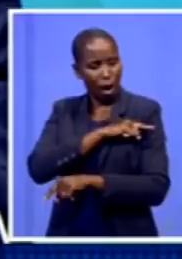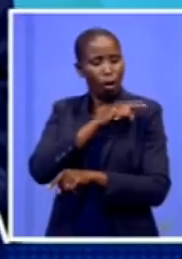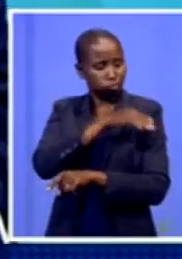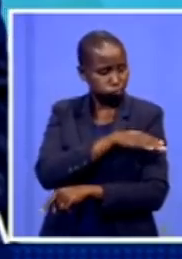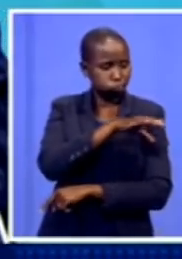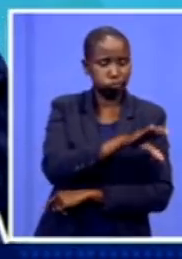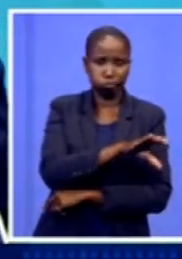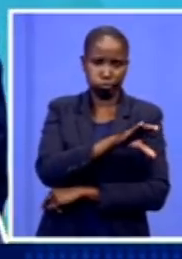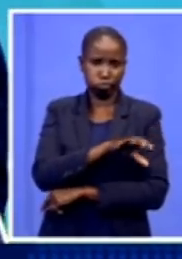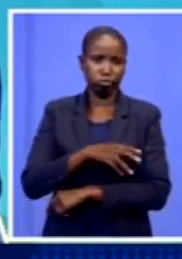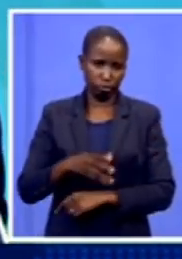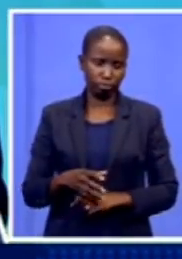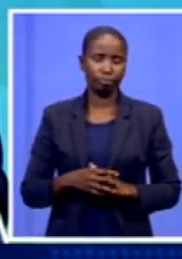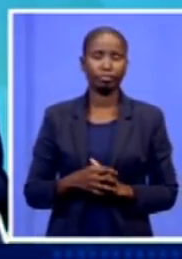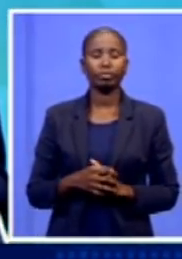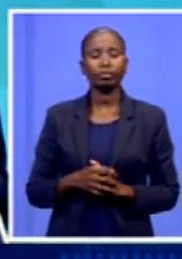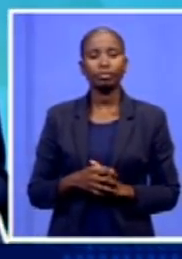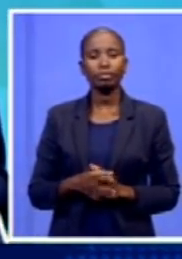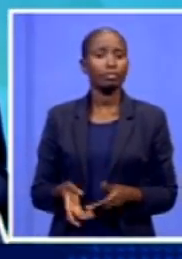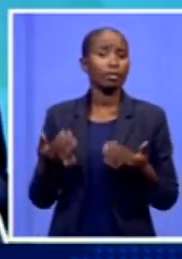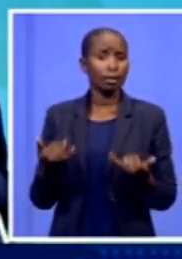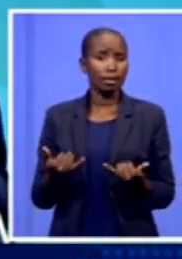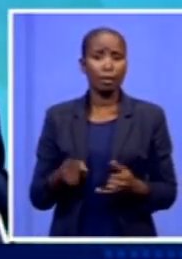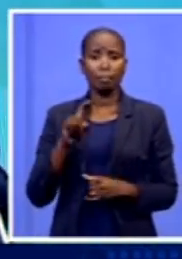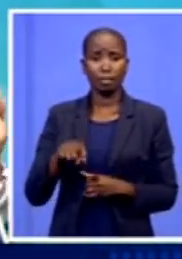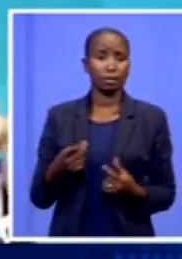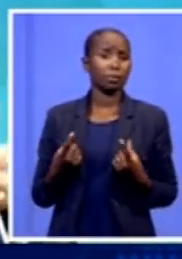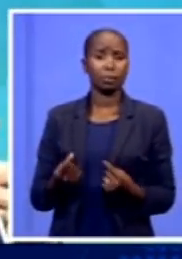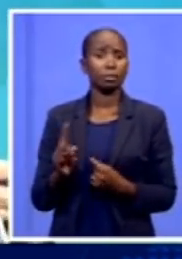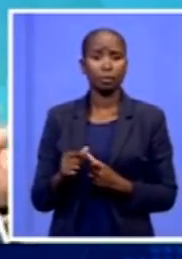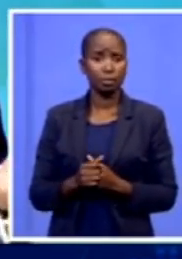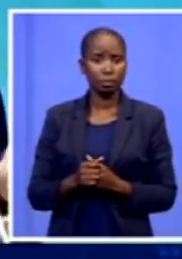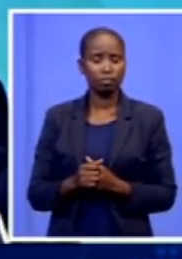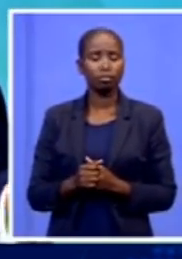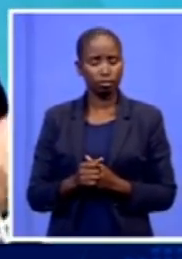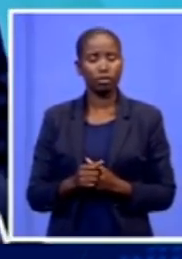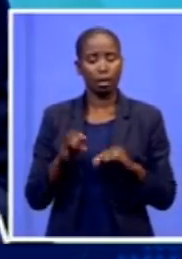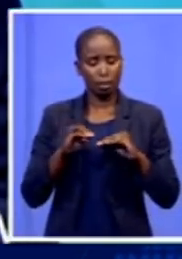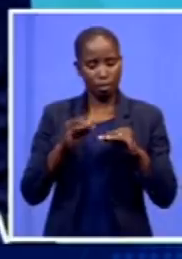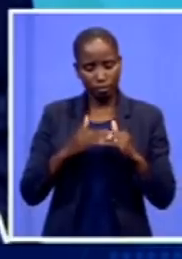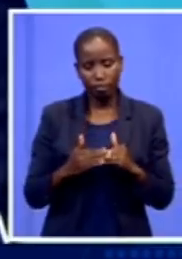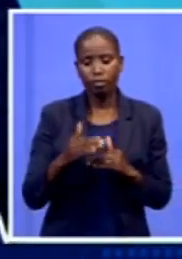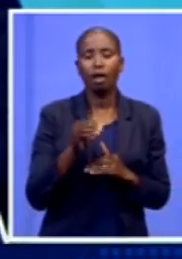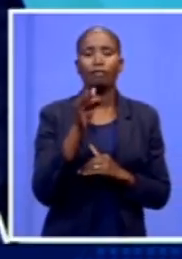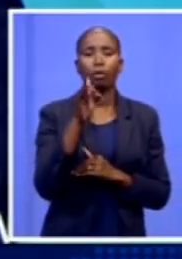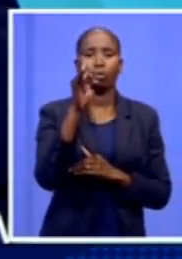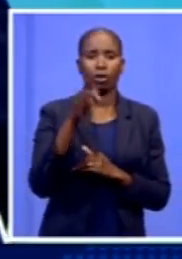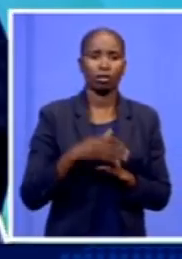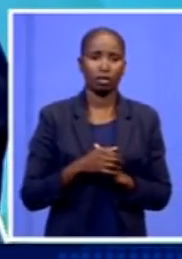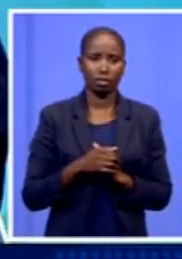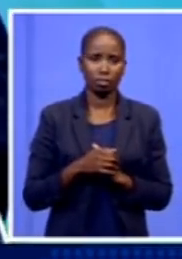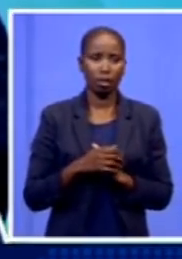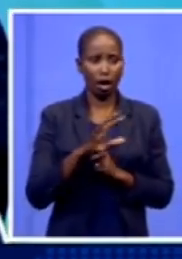What we need to do now is to move forward to Africa becoming more sovereign in this regard. And I think that